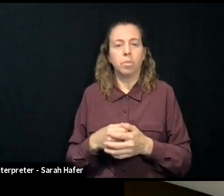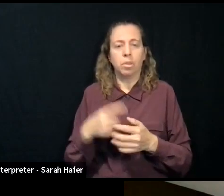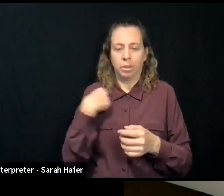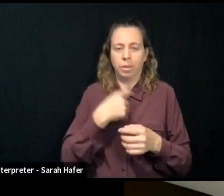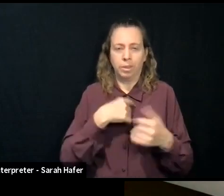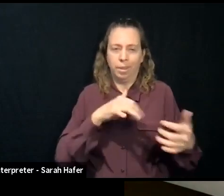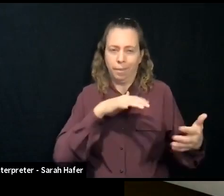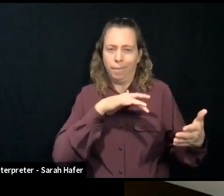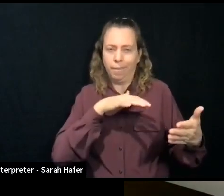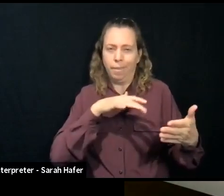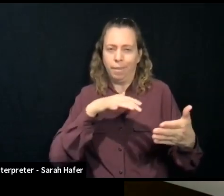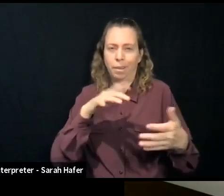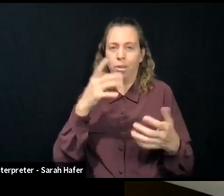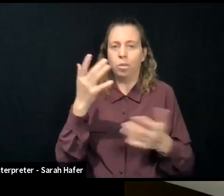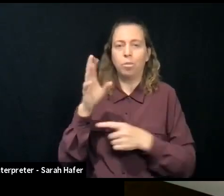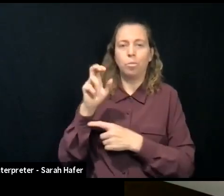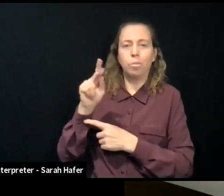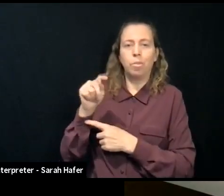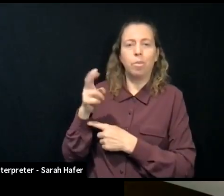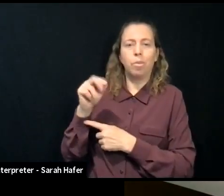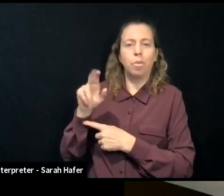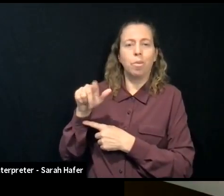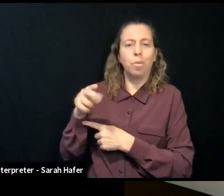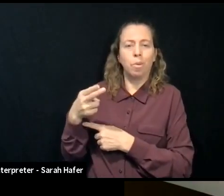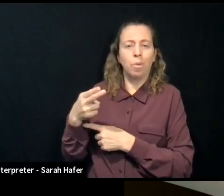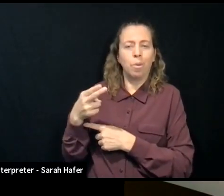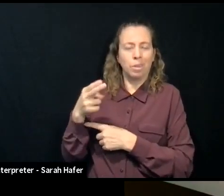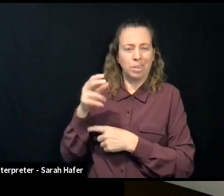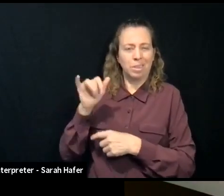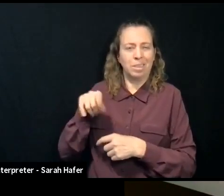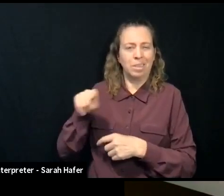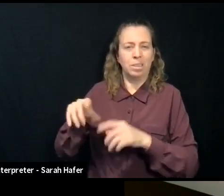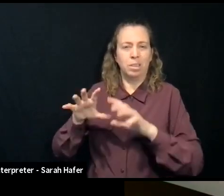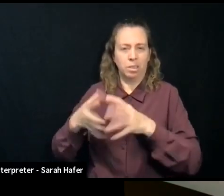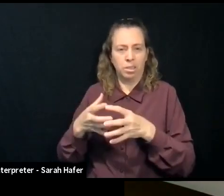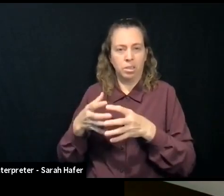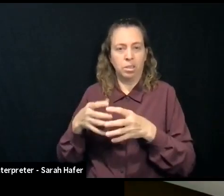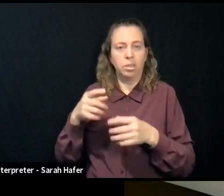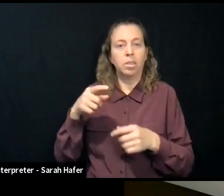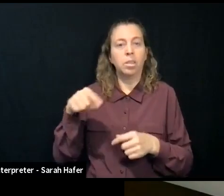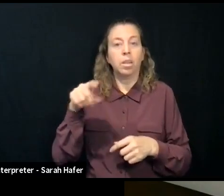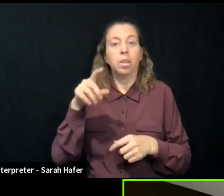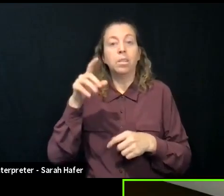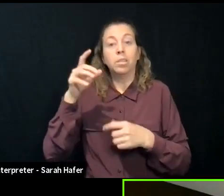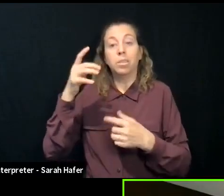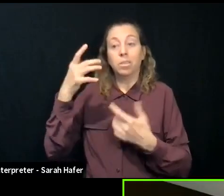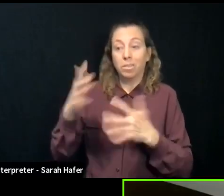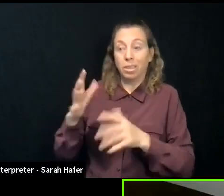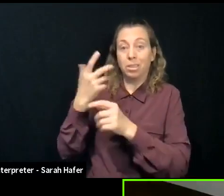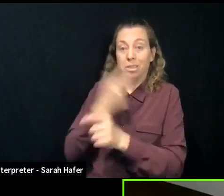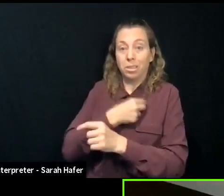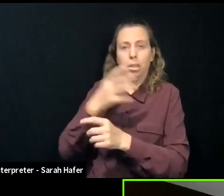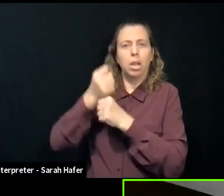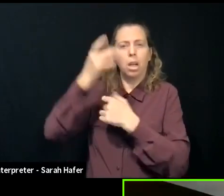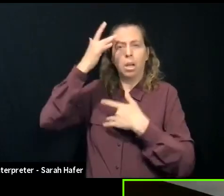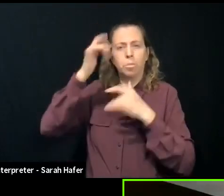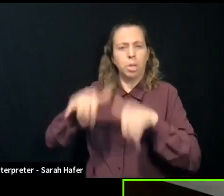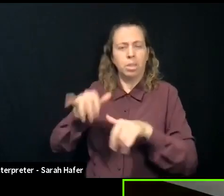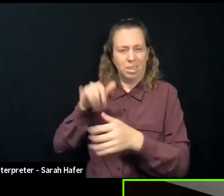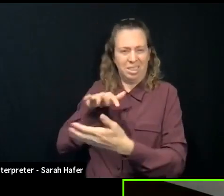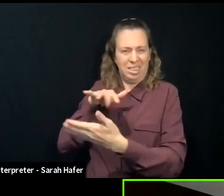variant. Dr. Sutton, you may have an additional perspective on that question. Yeah, I agree with everything that